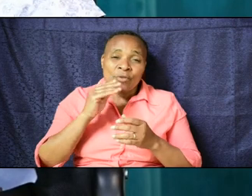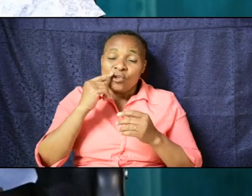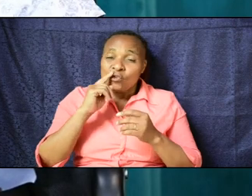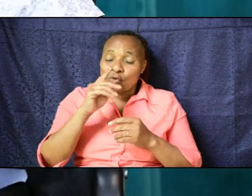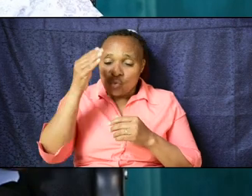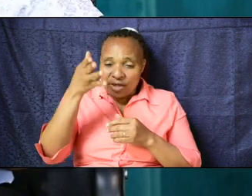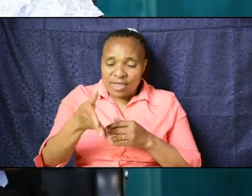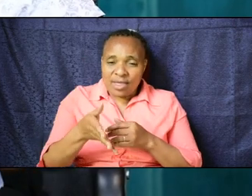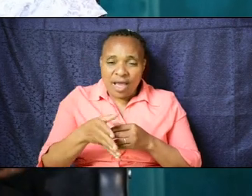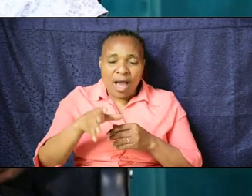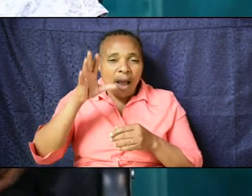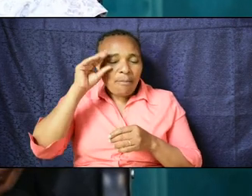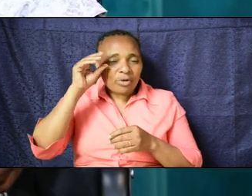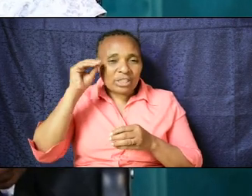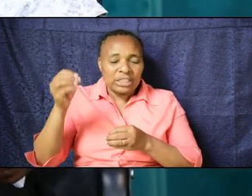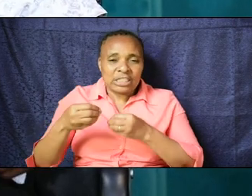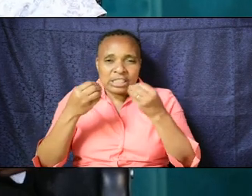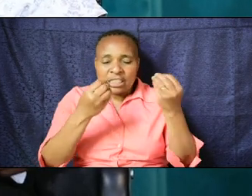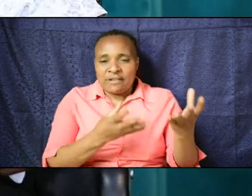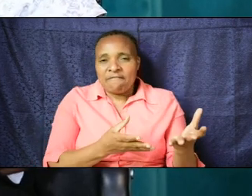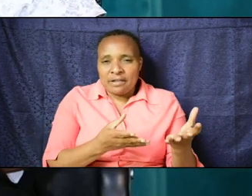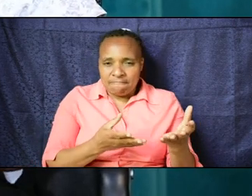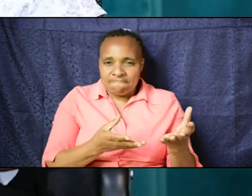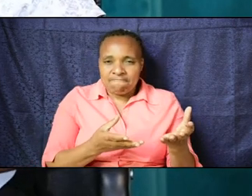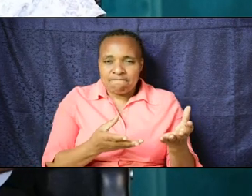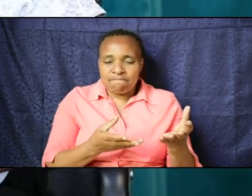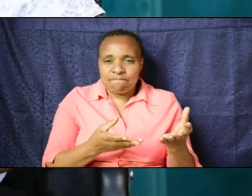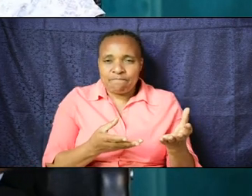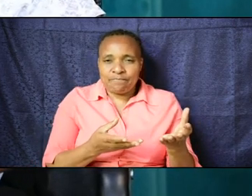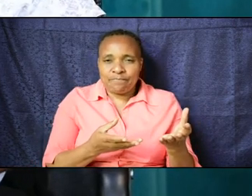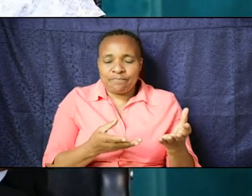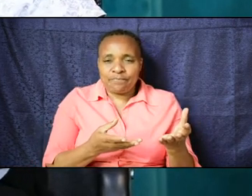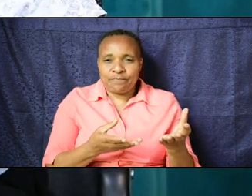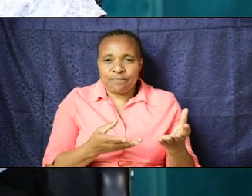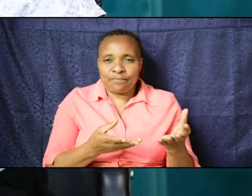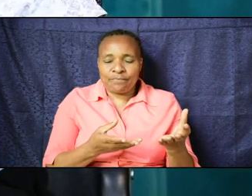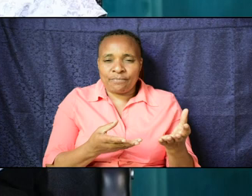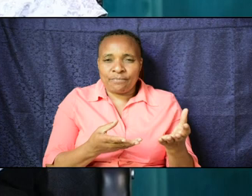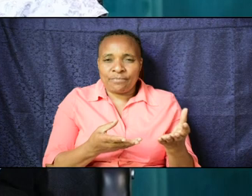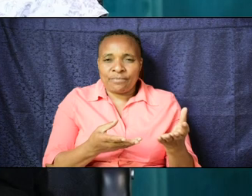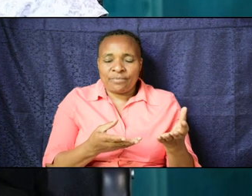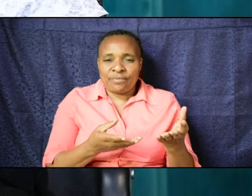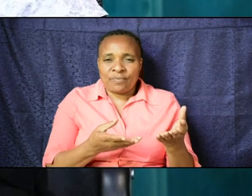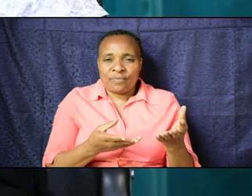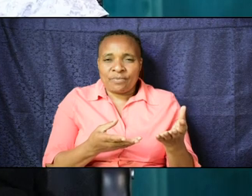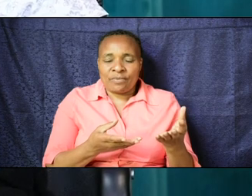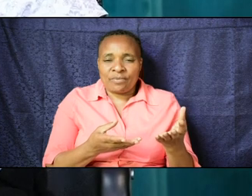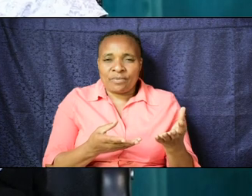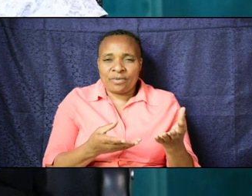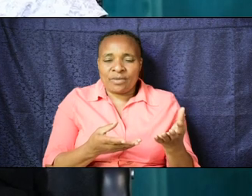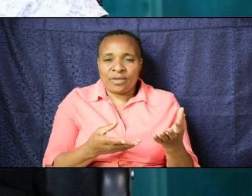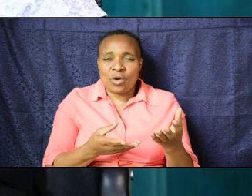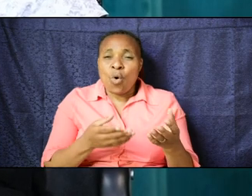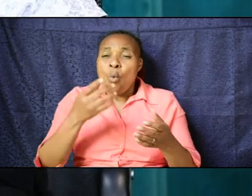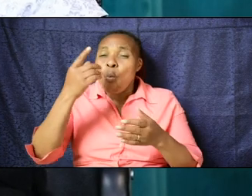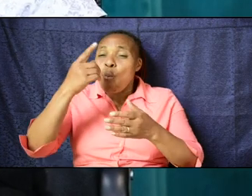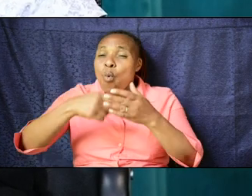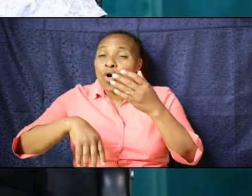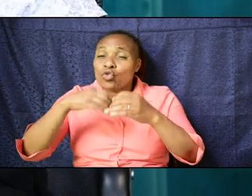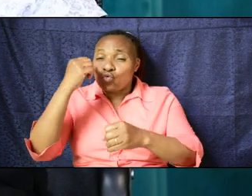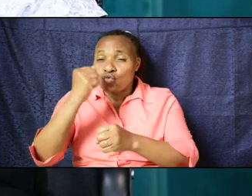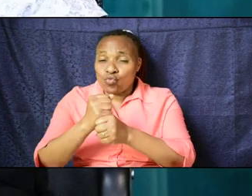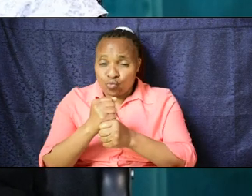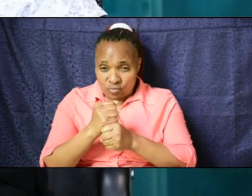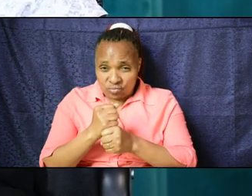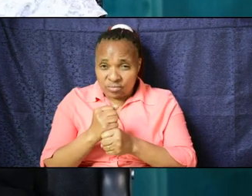here, Moses is being given the directions on what to do. Silas, talk louder. On what to do so that